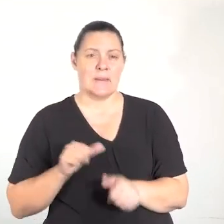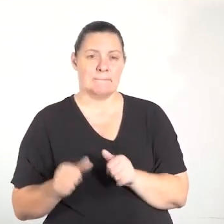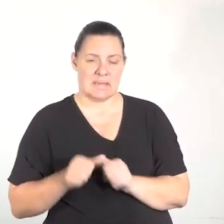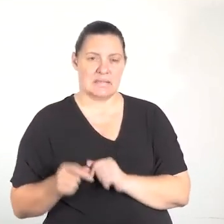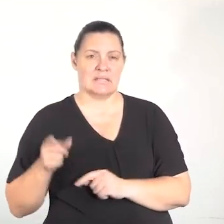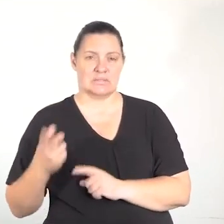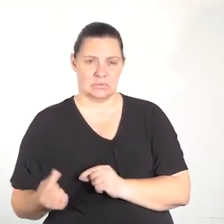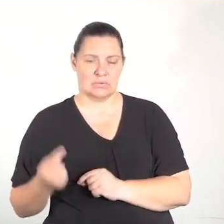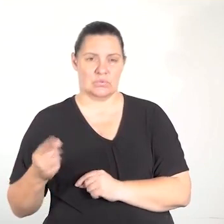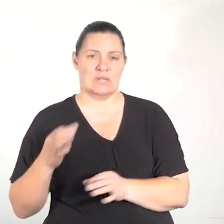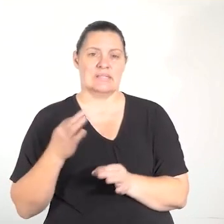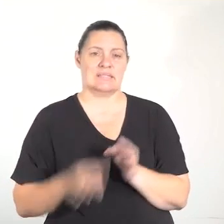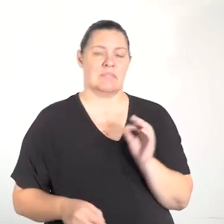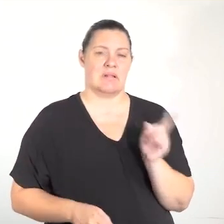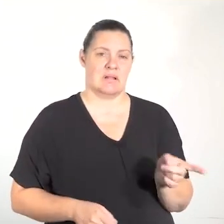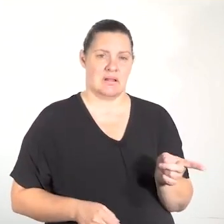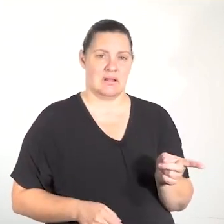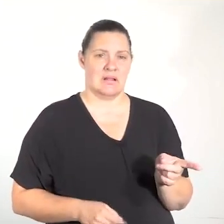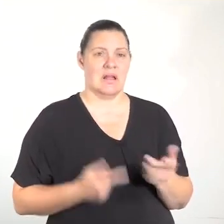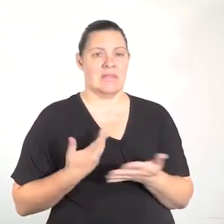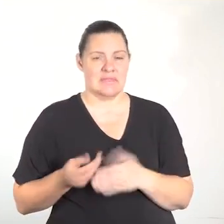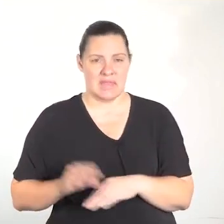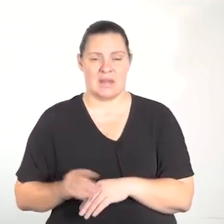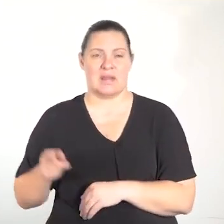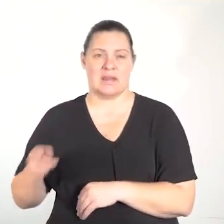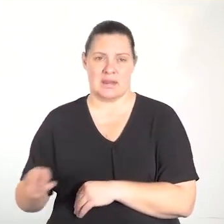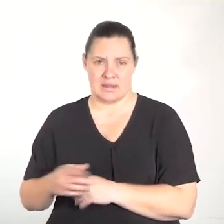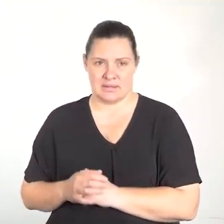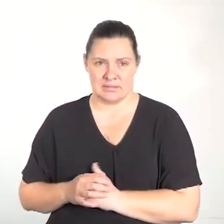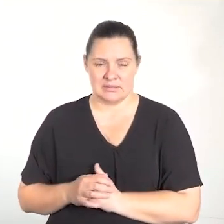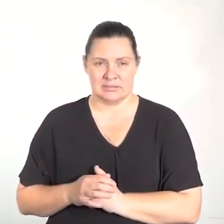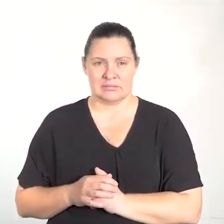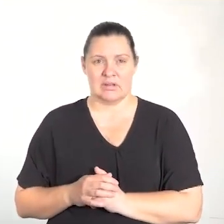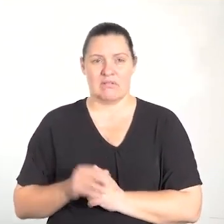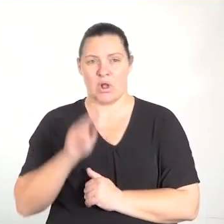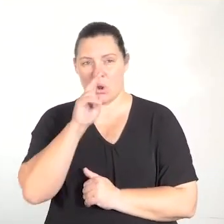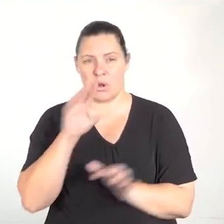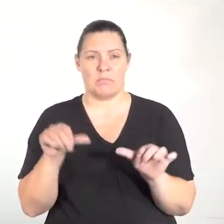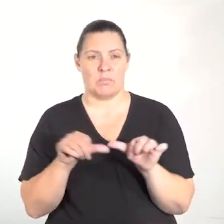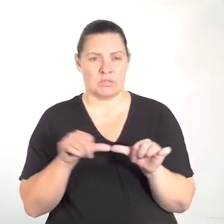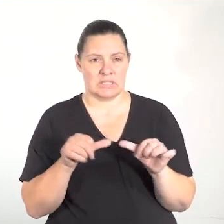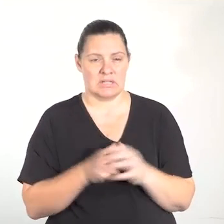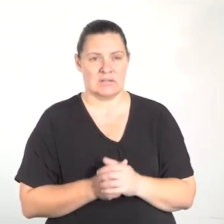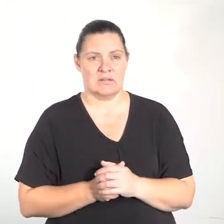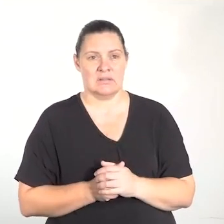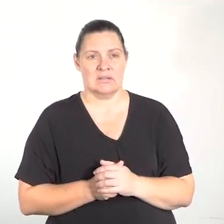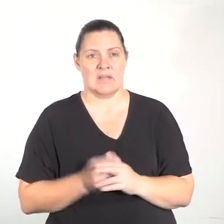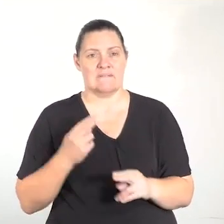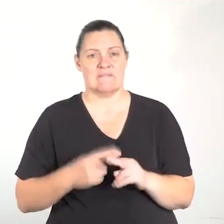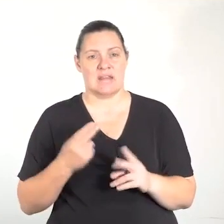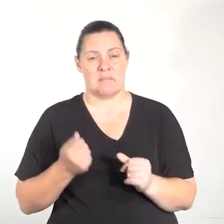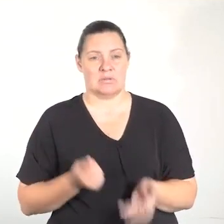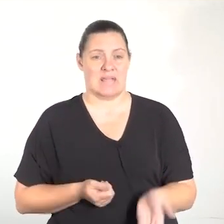better? It is better for them to take the simple interest instead of the compound interest. And when we look at the proportion